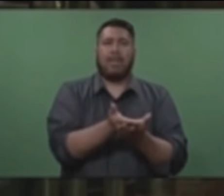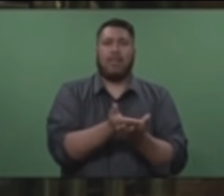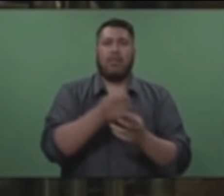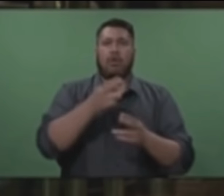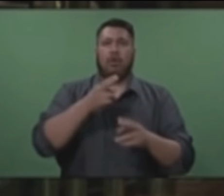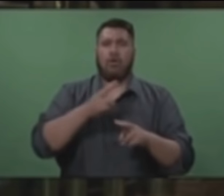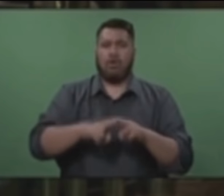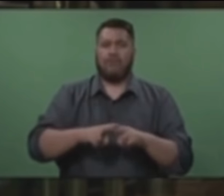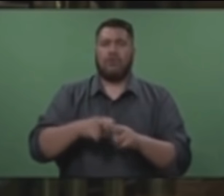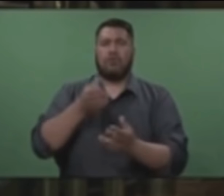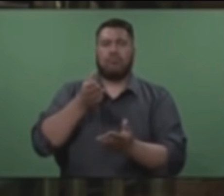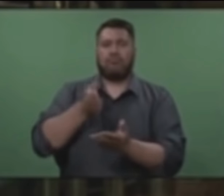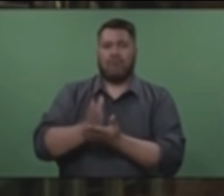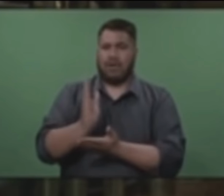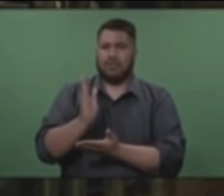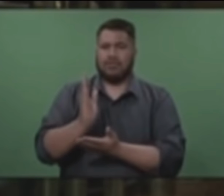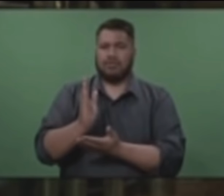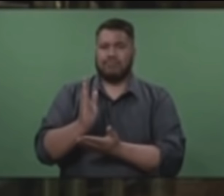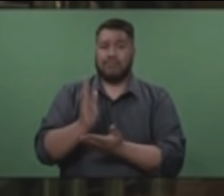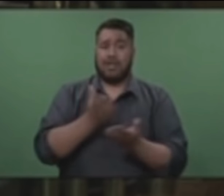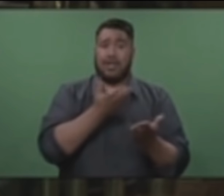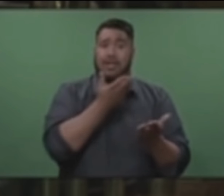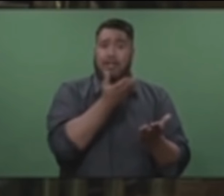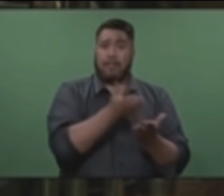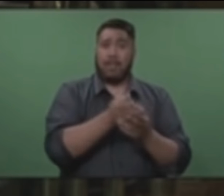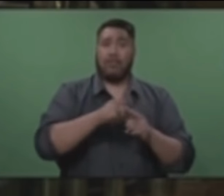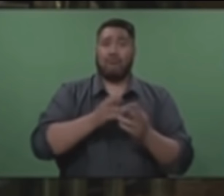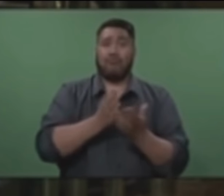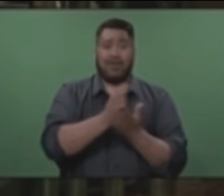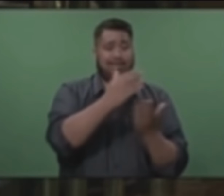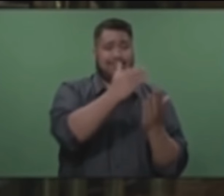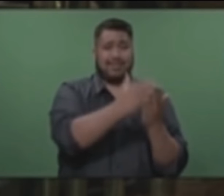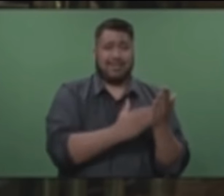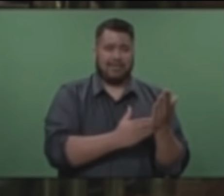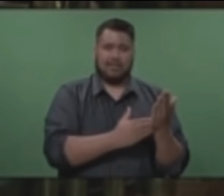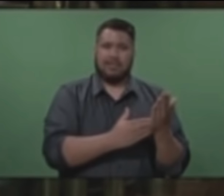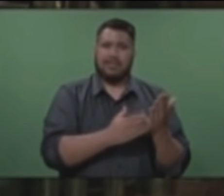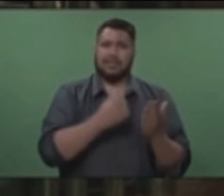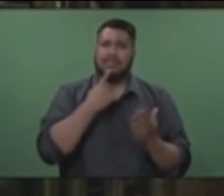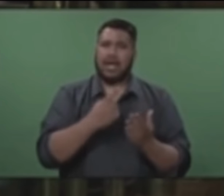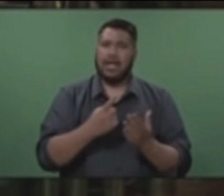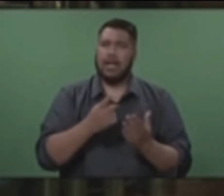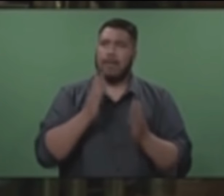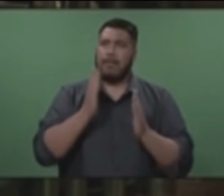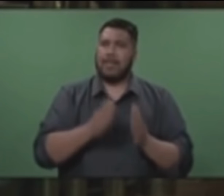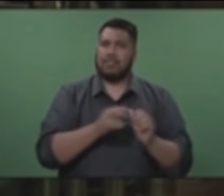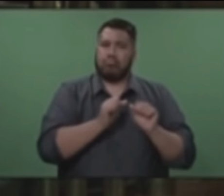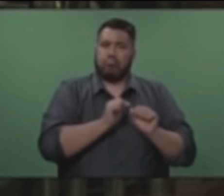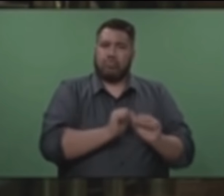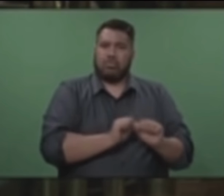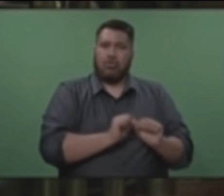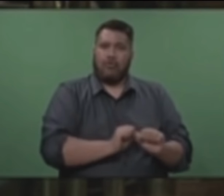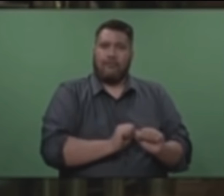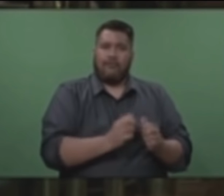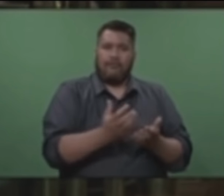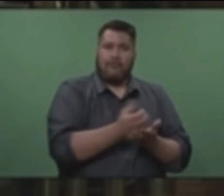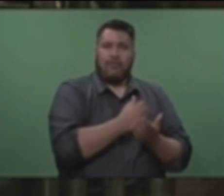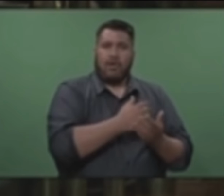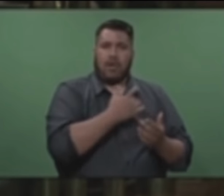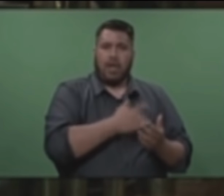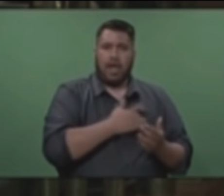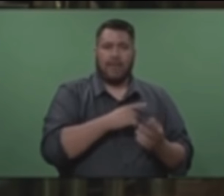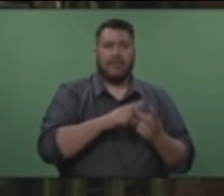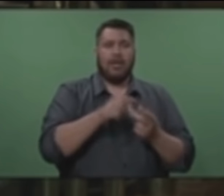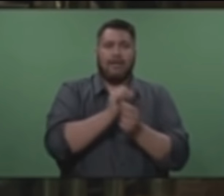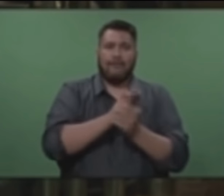guarantees. Among its promises are the right not to be deprived of life, to freedom of thought, conscience and religion,